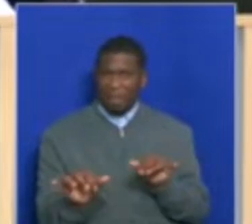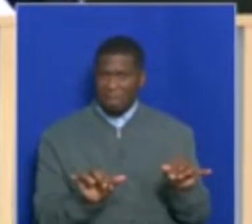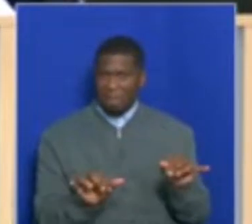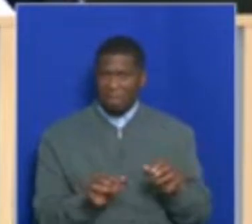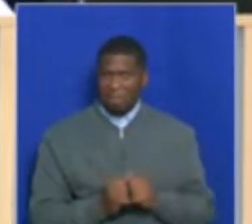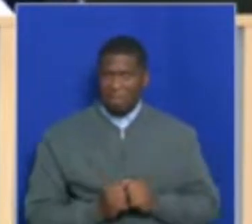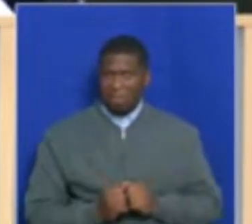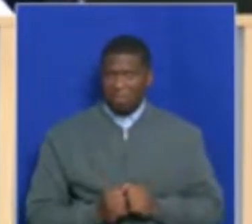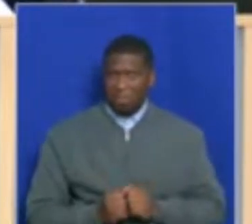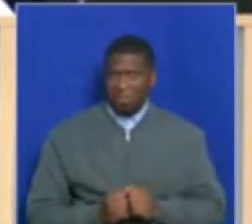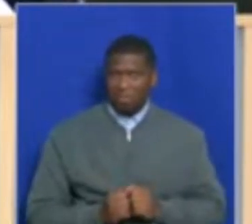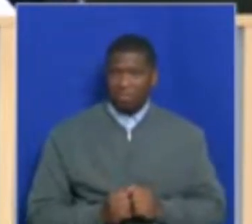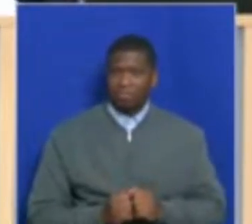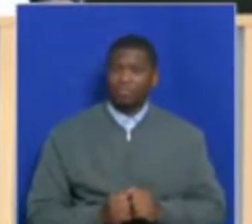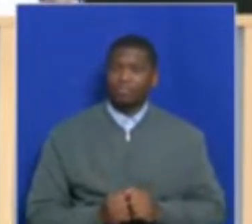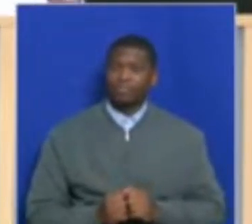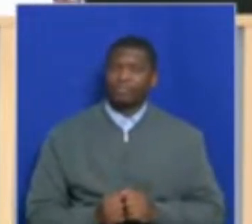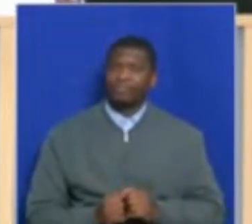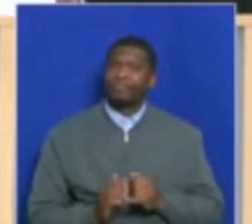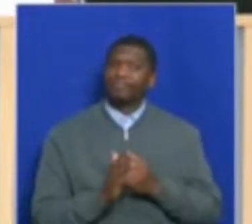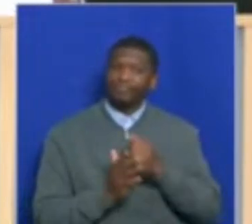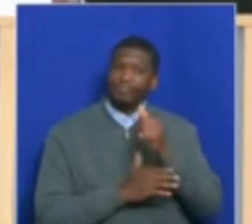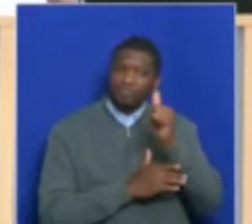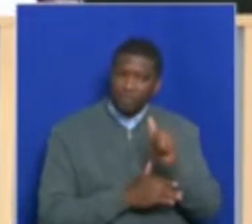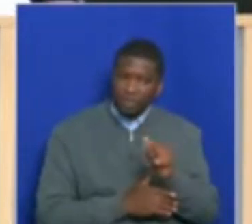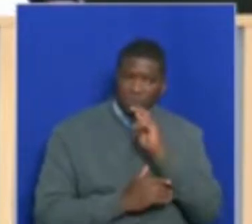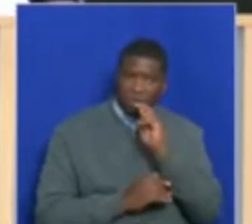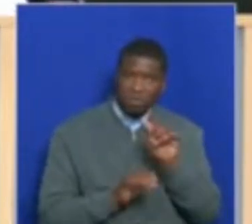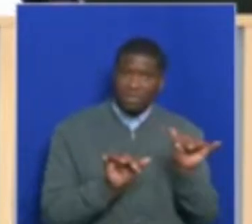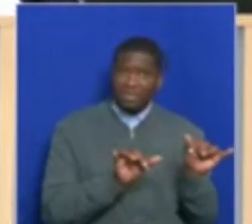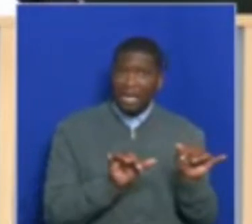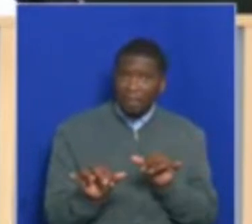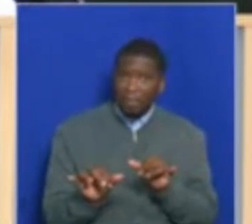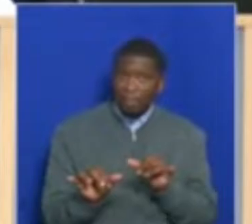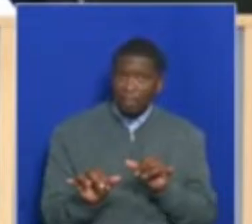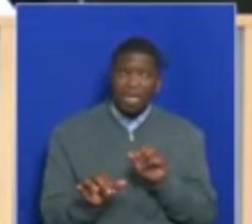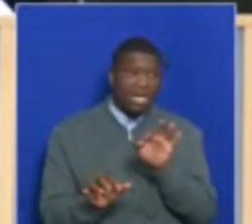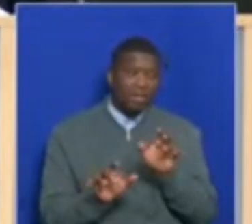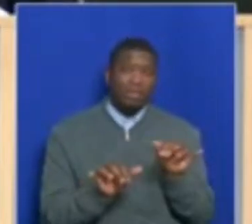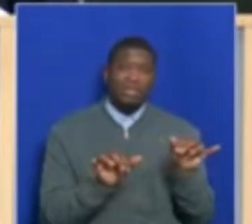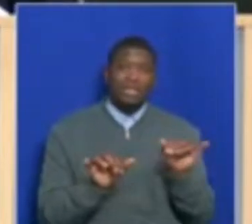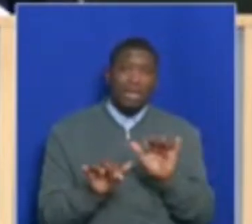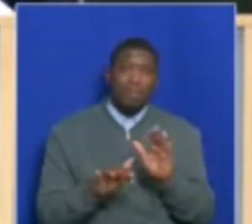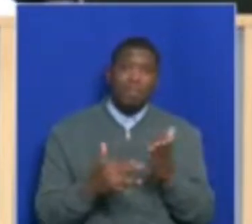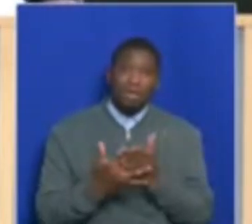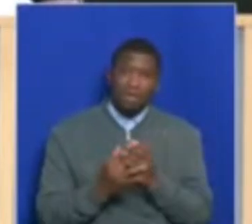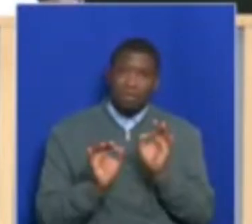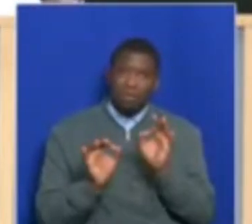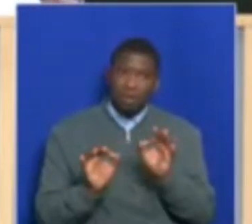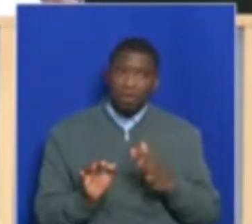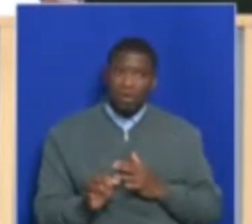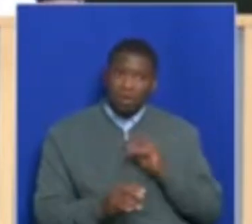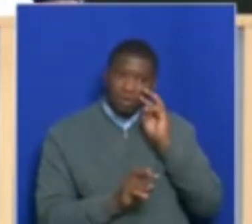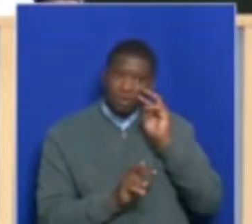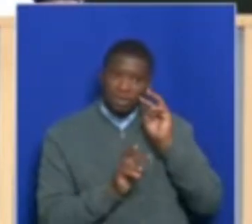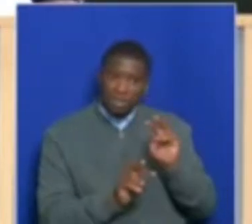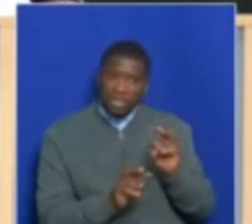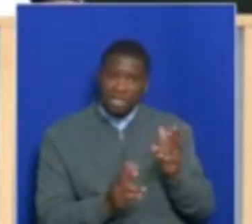I'm just checking if perhaps you've not, if it's the same case, I'm checking if you've not made a mistake